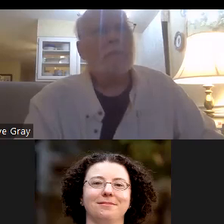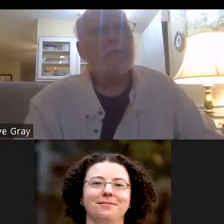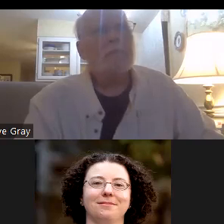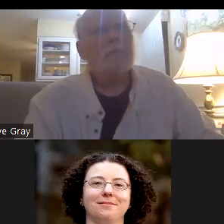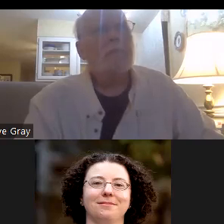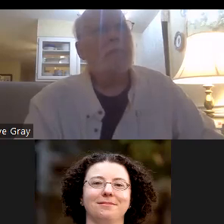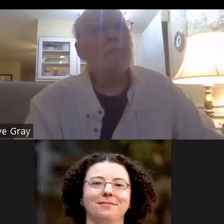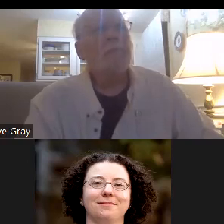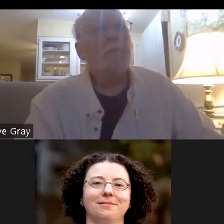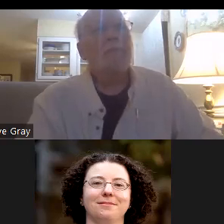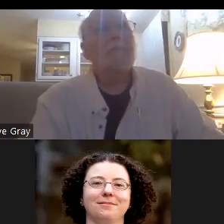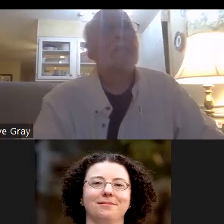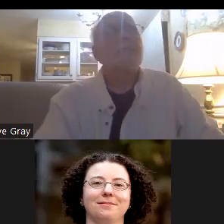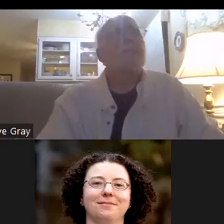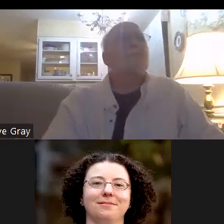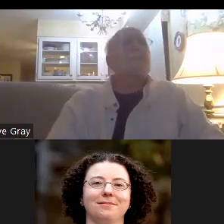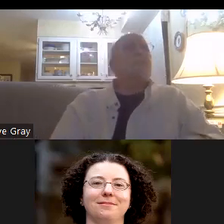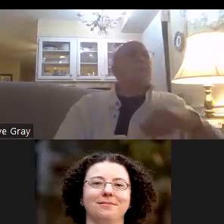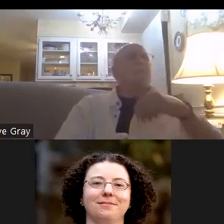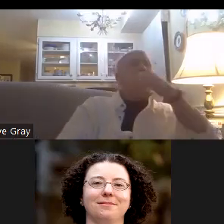and LGBTQIA populations,